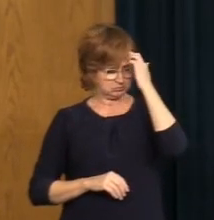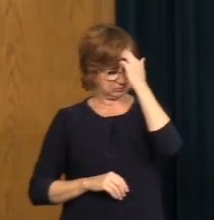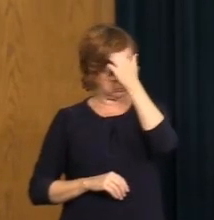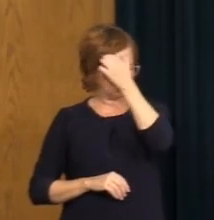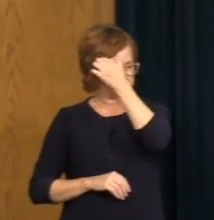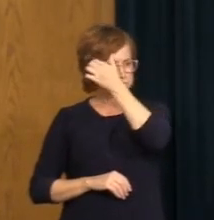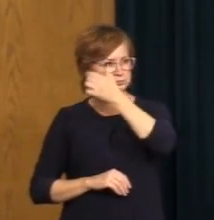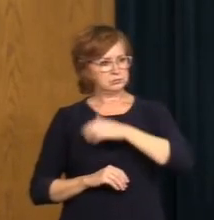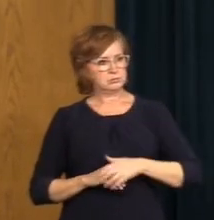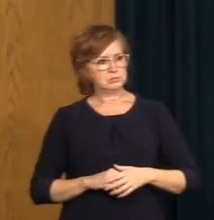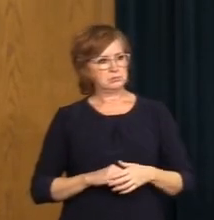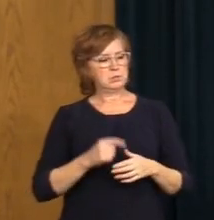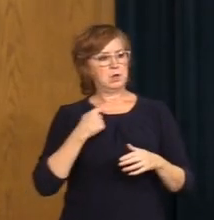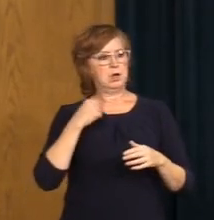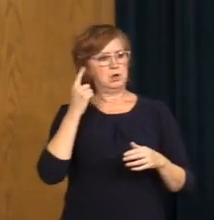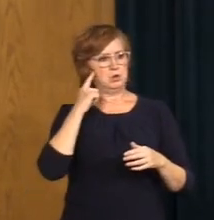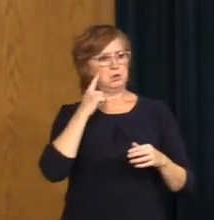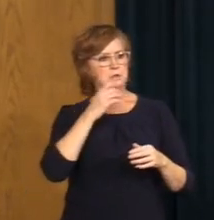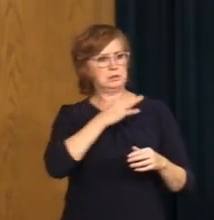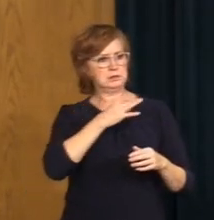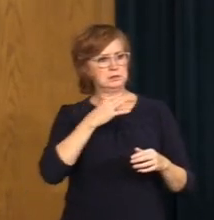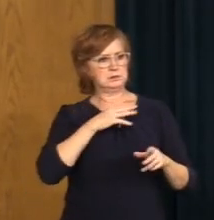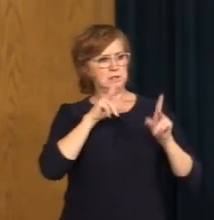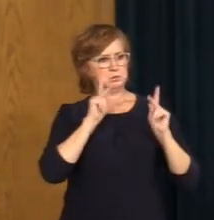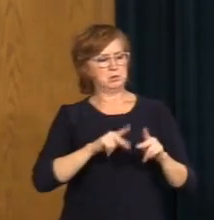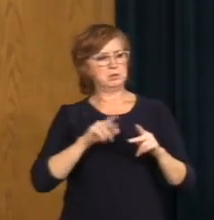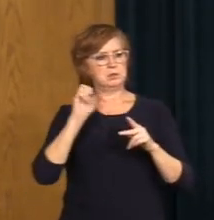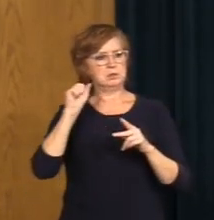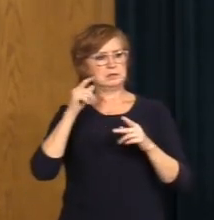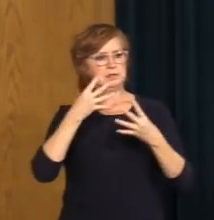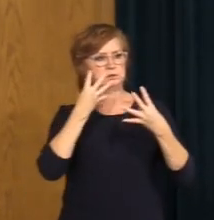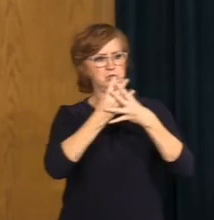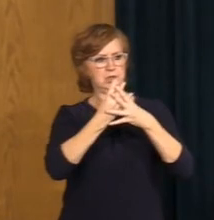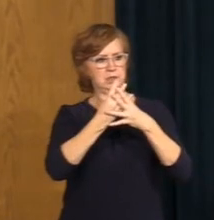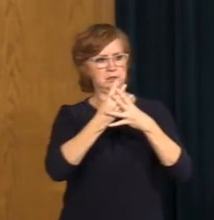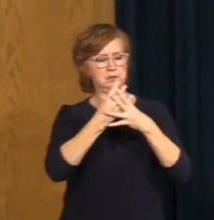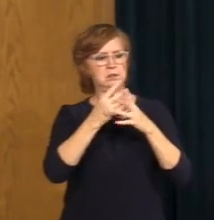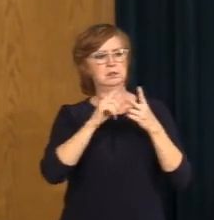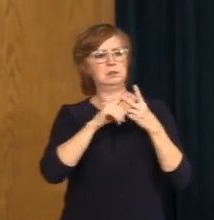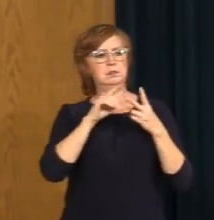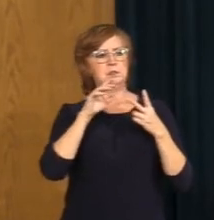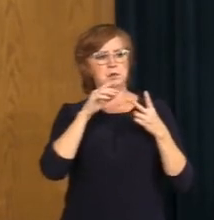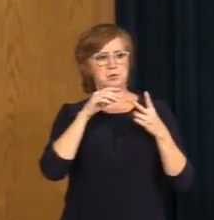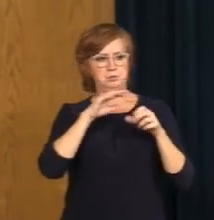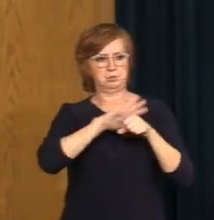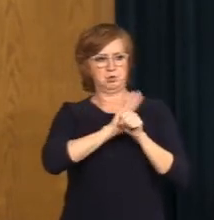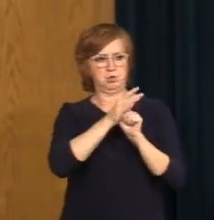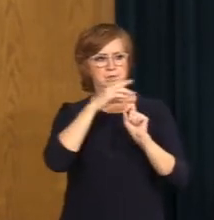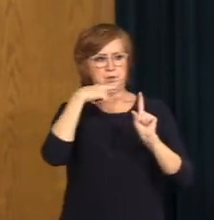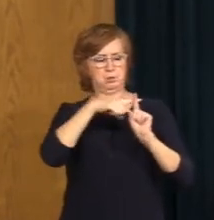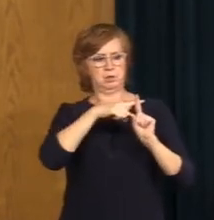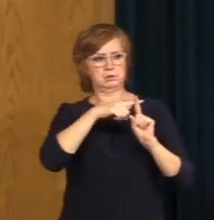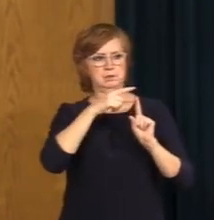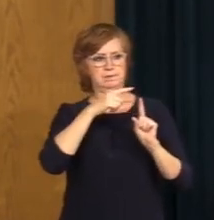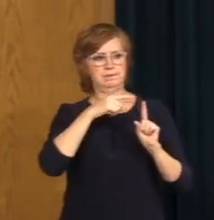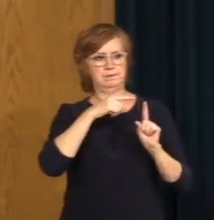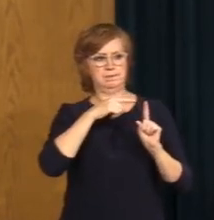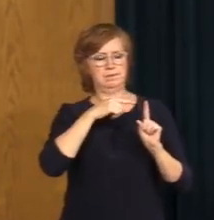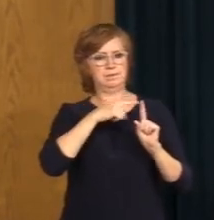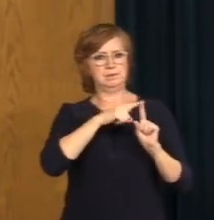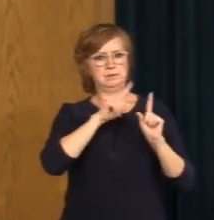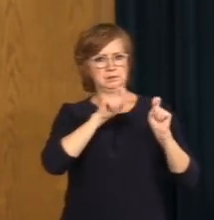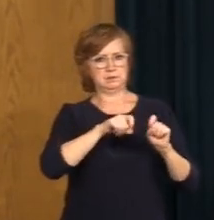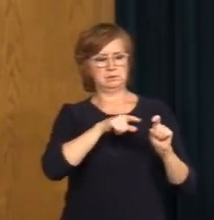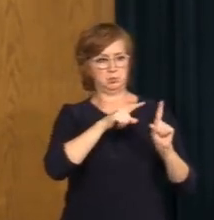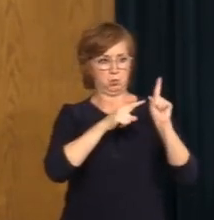received confirmation that a staff member at the Saskatchewan Penitentiary has tested positive for COVID-19, and I'm wondering if you can kind of speak to